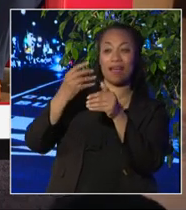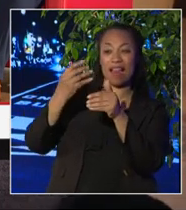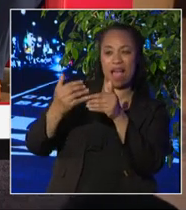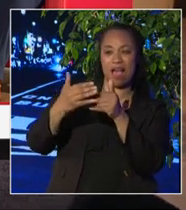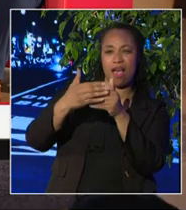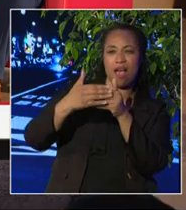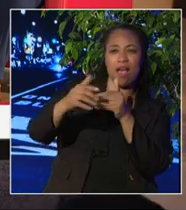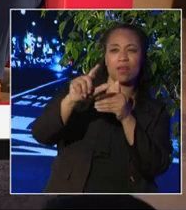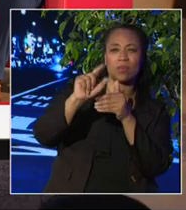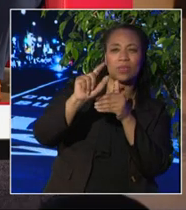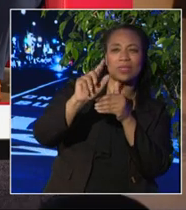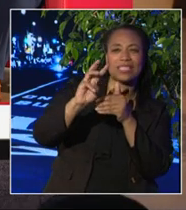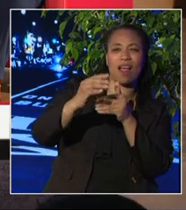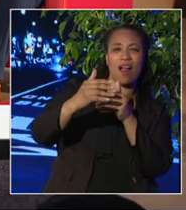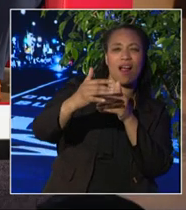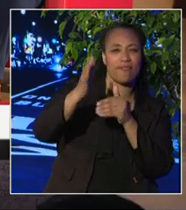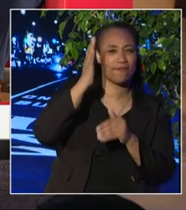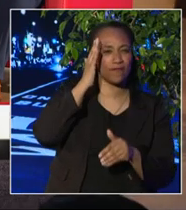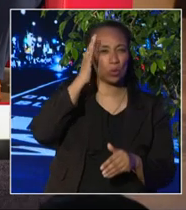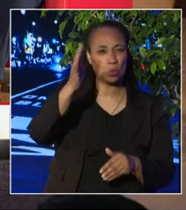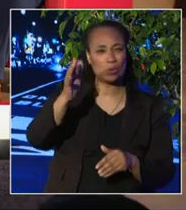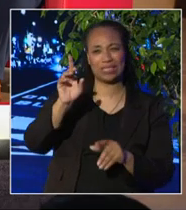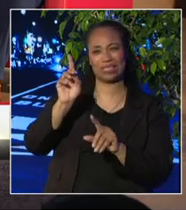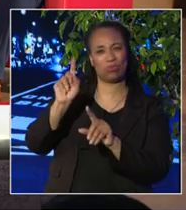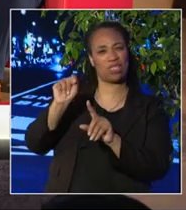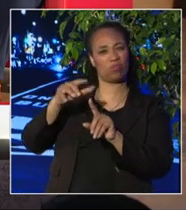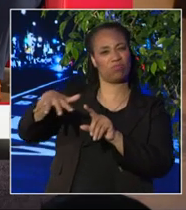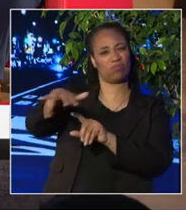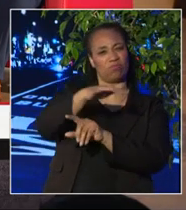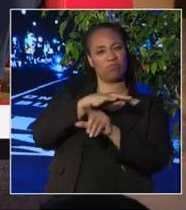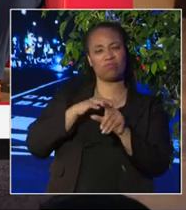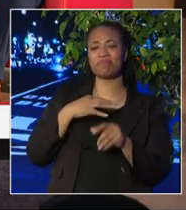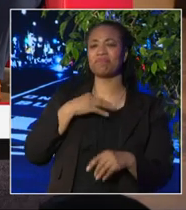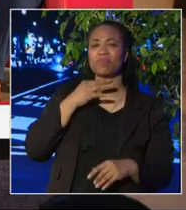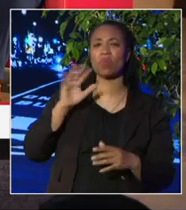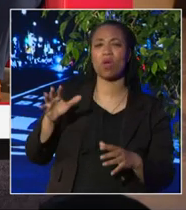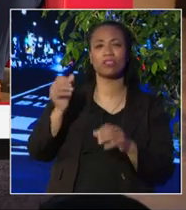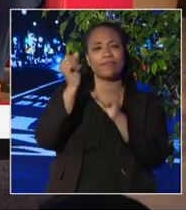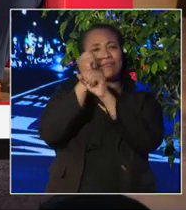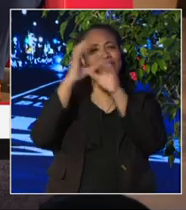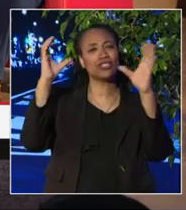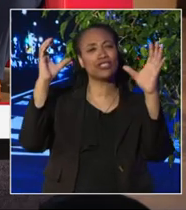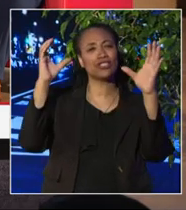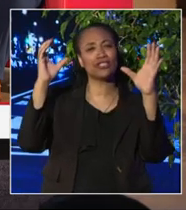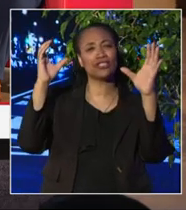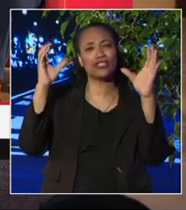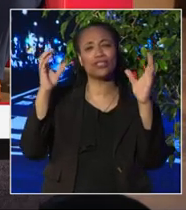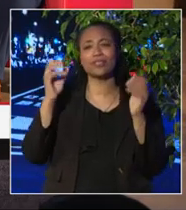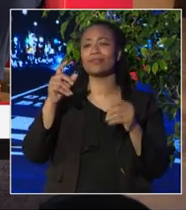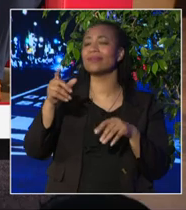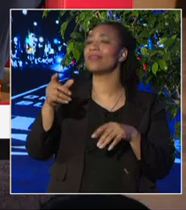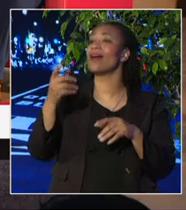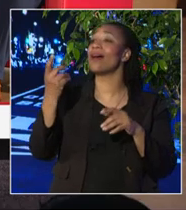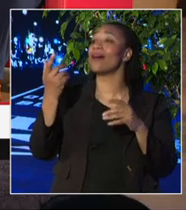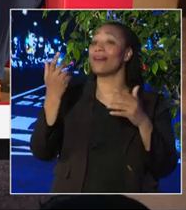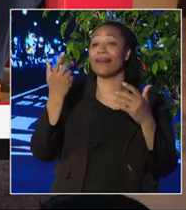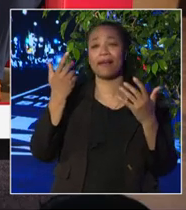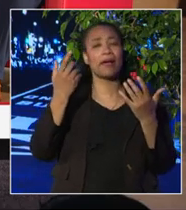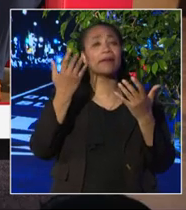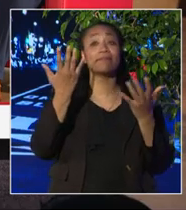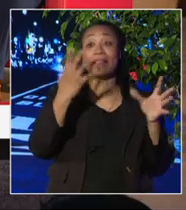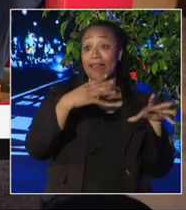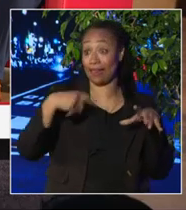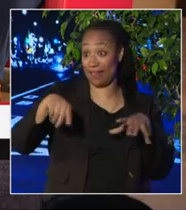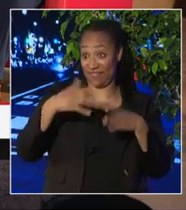corridor, what does that vision look like for you? What can we all leave on a hopeful note and see as our future? Well, I think we all know over